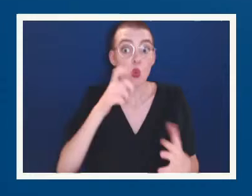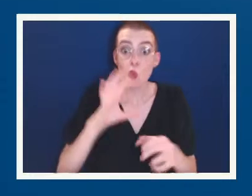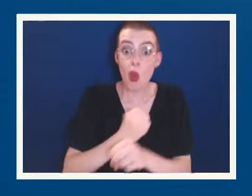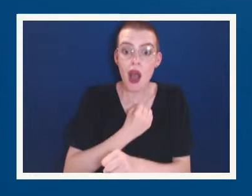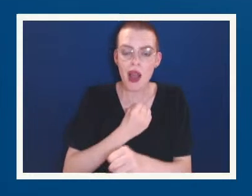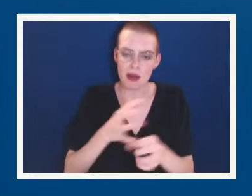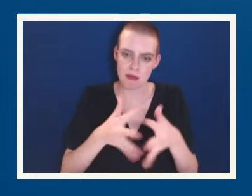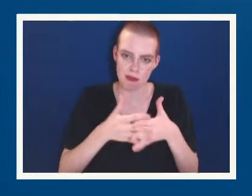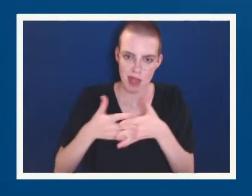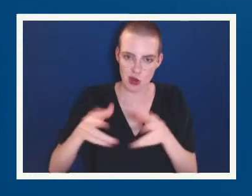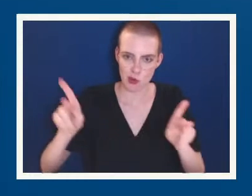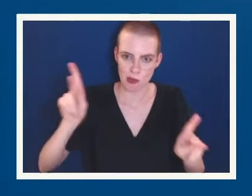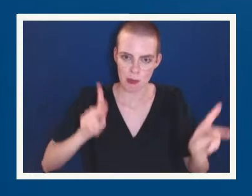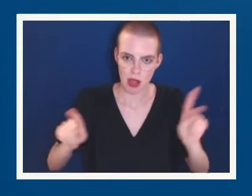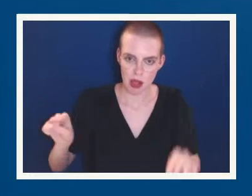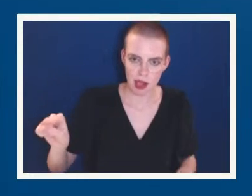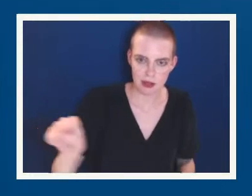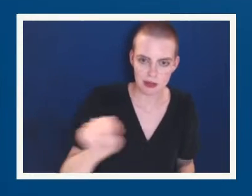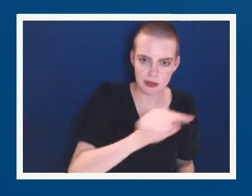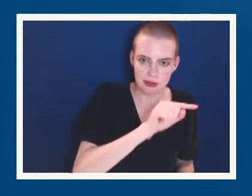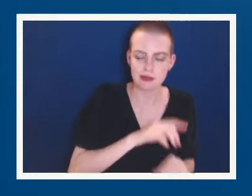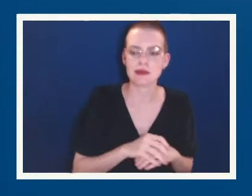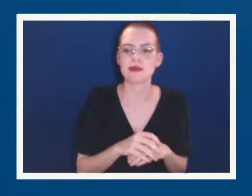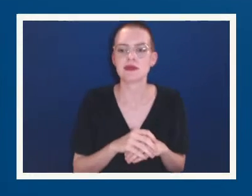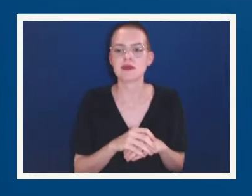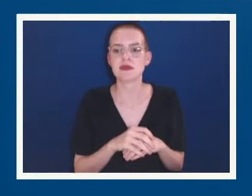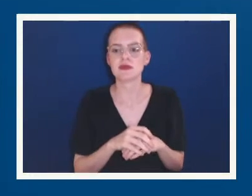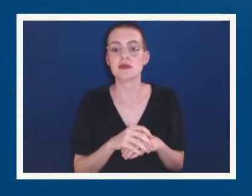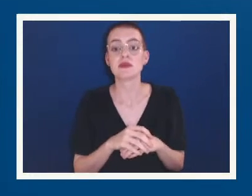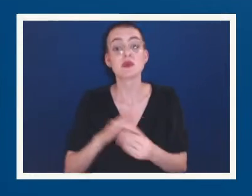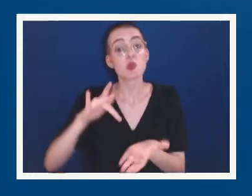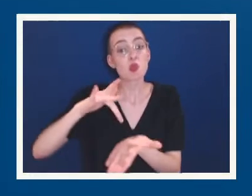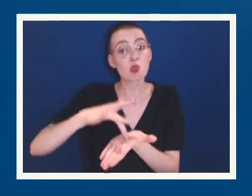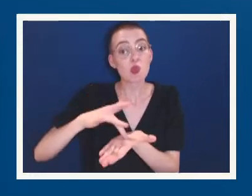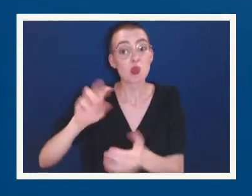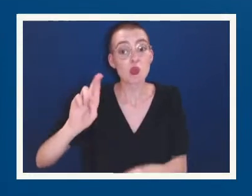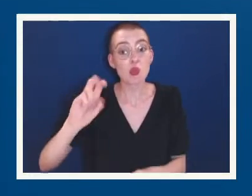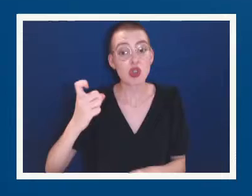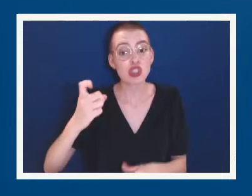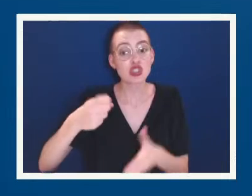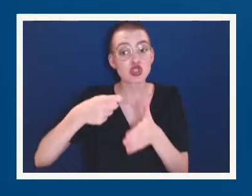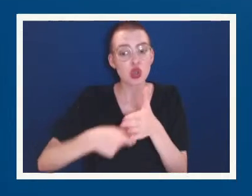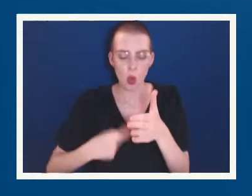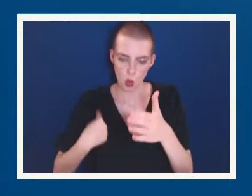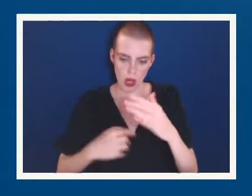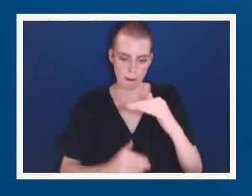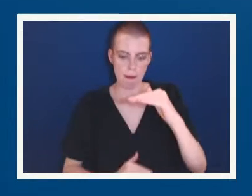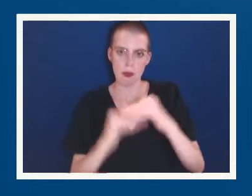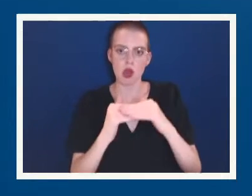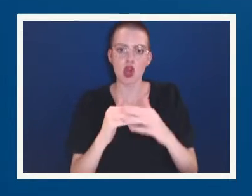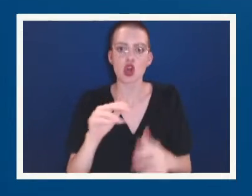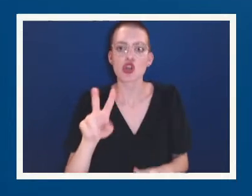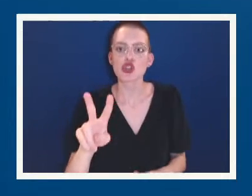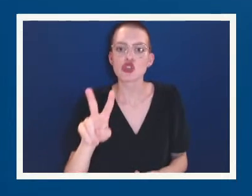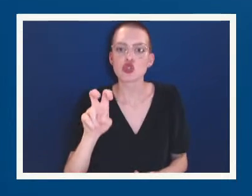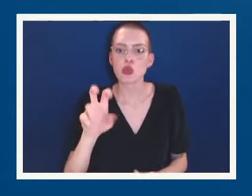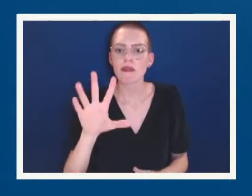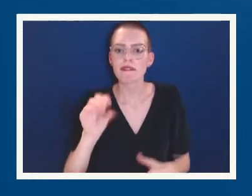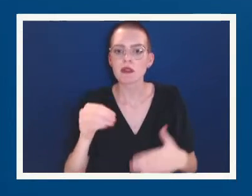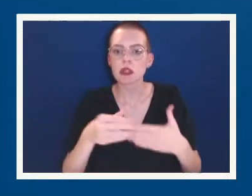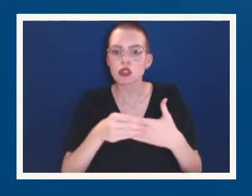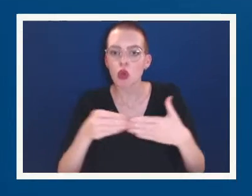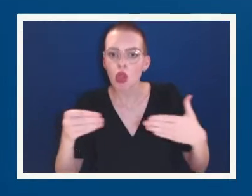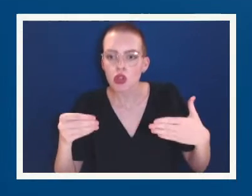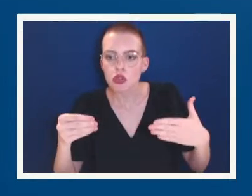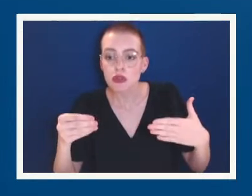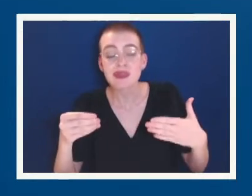We put a cap of $2,000 a year in prescription drugs for seniors on Medicare, no matter what their drug costs were. And some of them